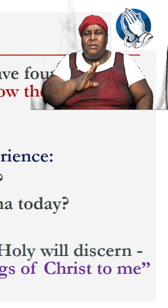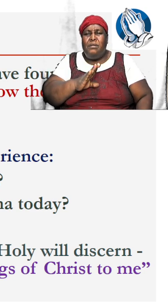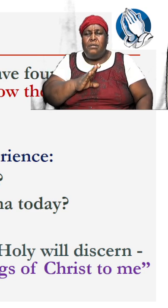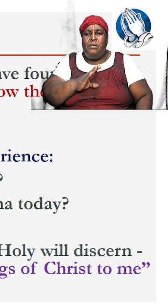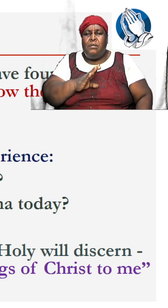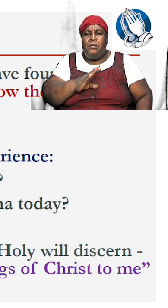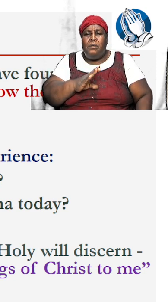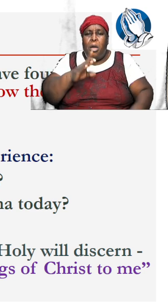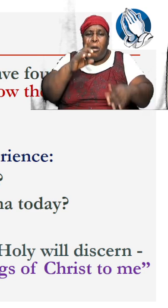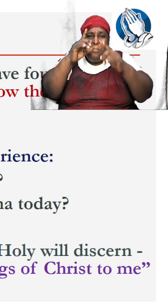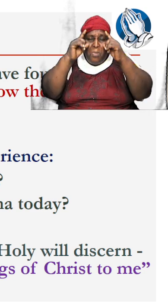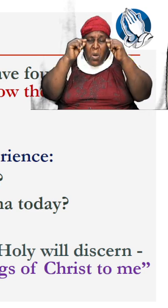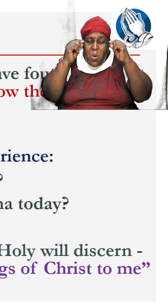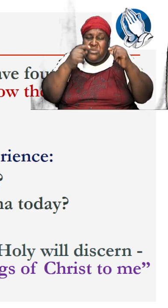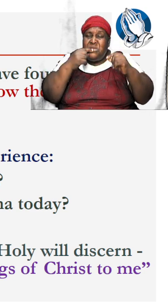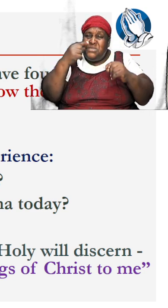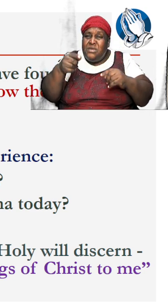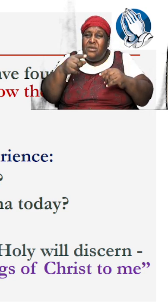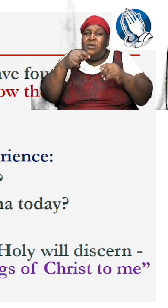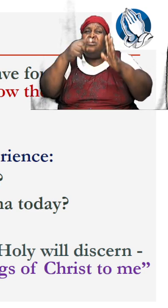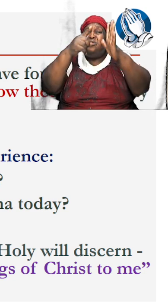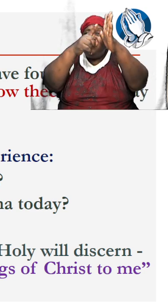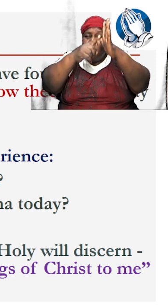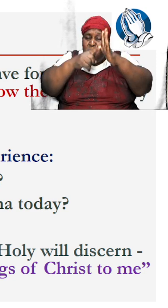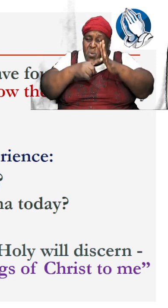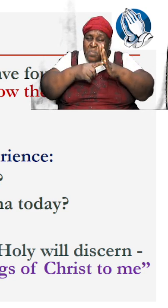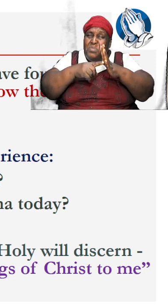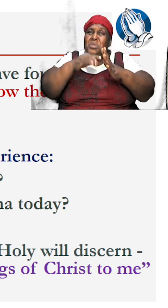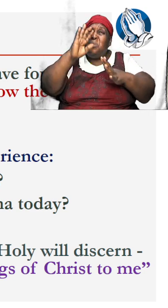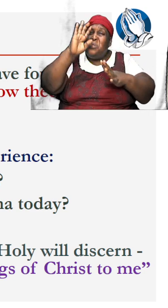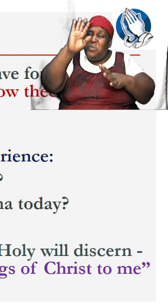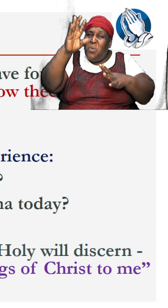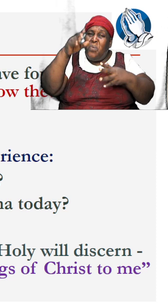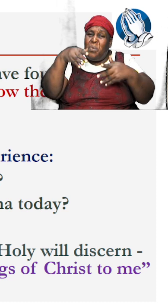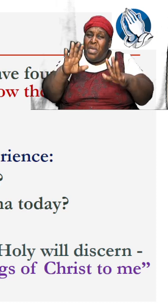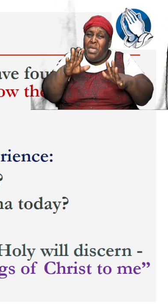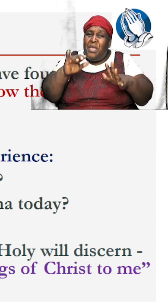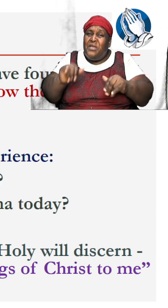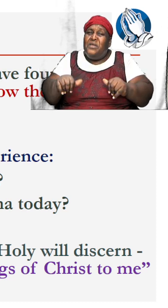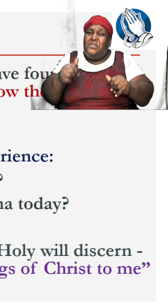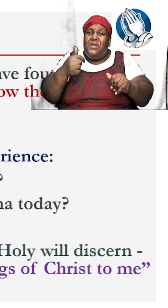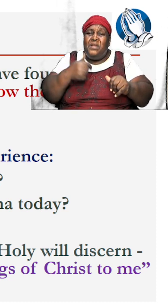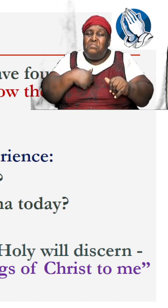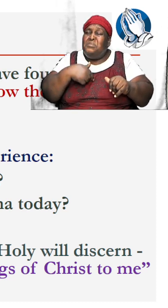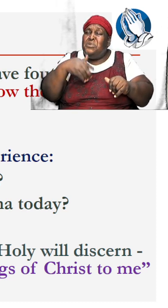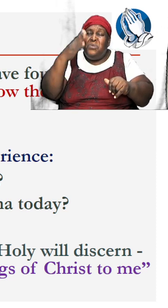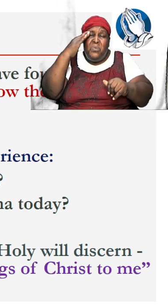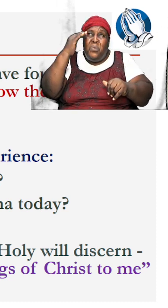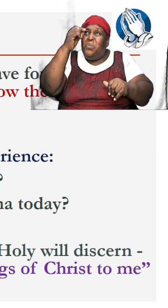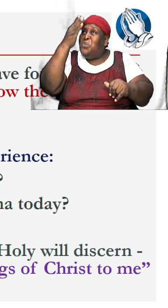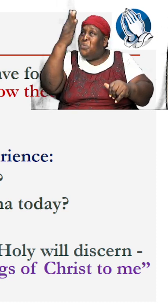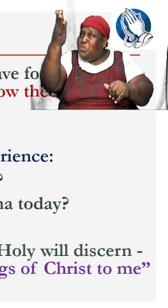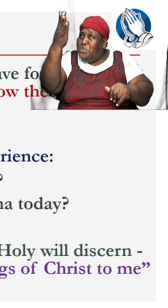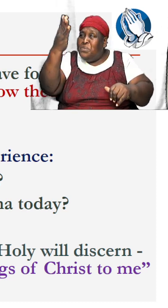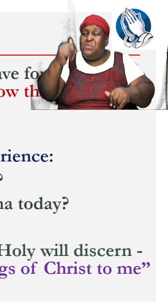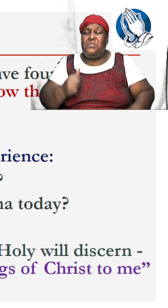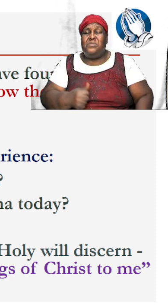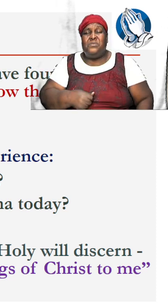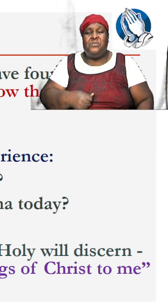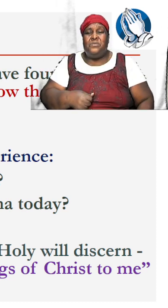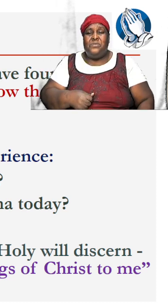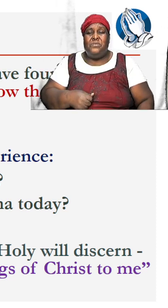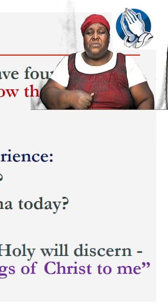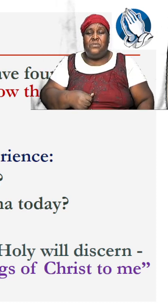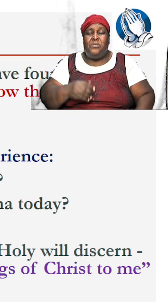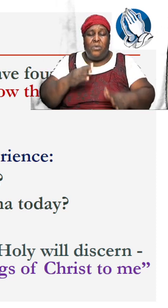here, show me now thy way that I may know thee. I pray, God,